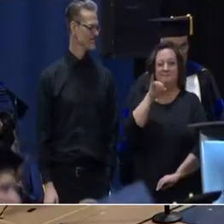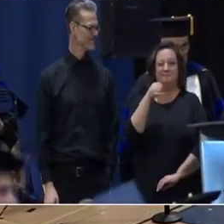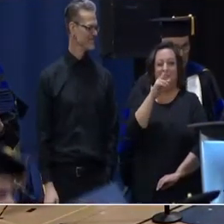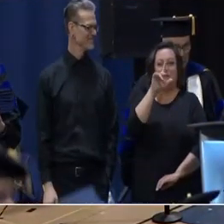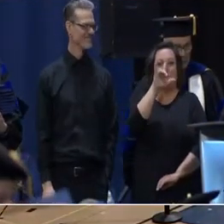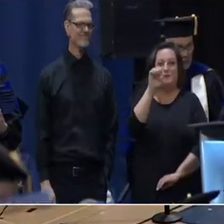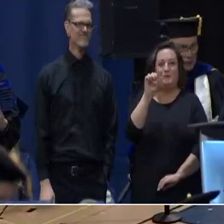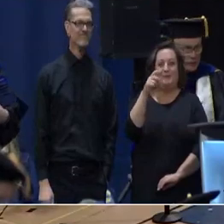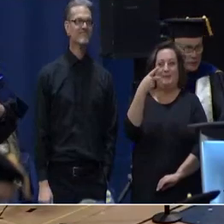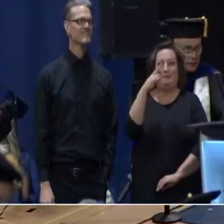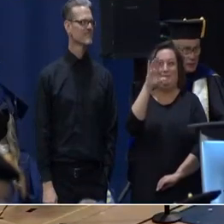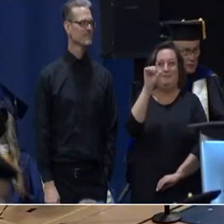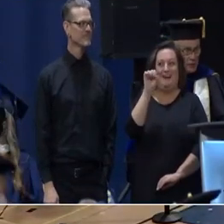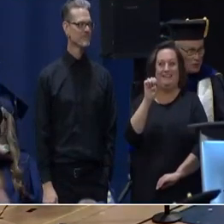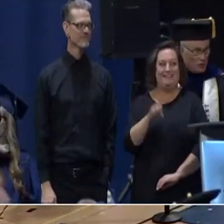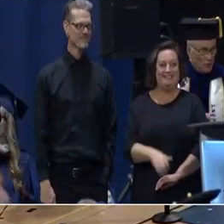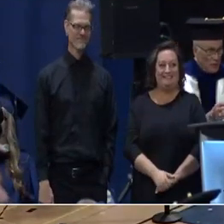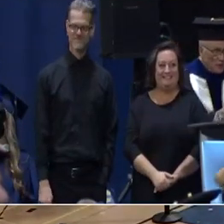Julie Price.